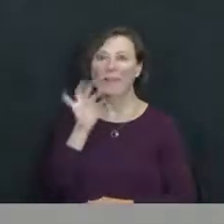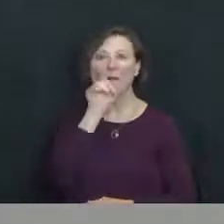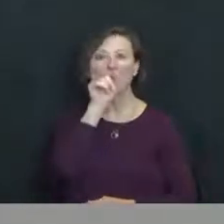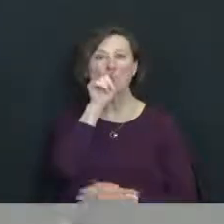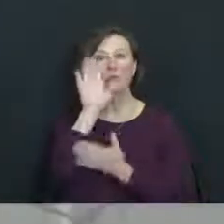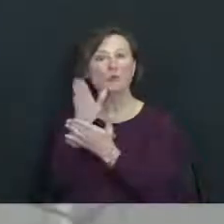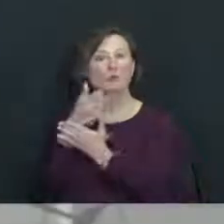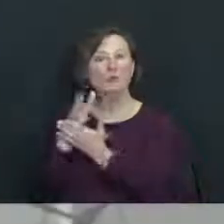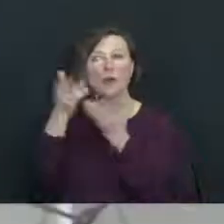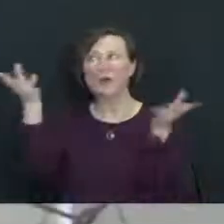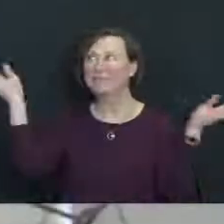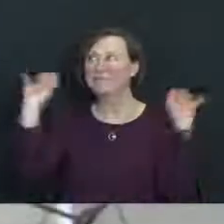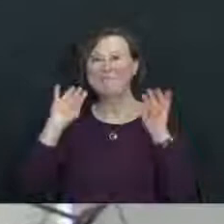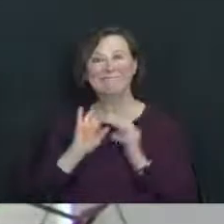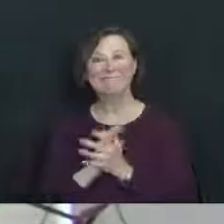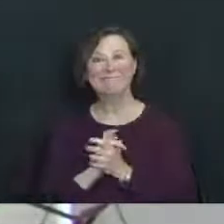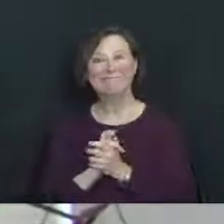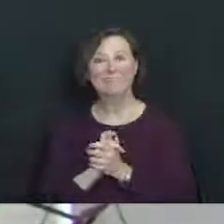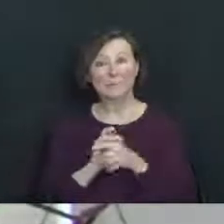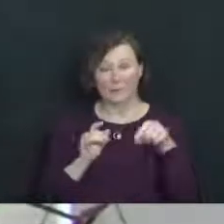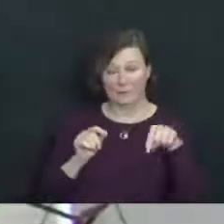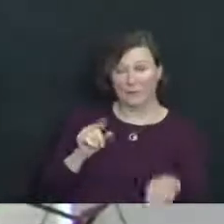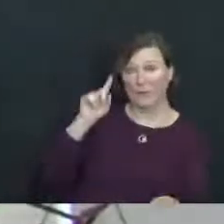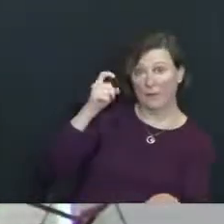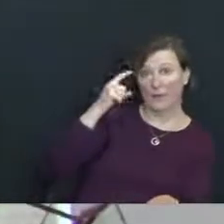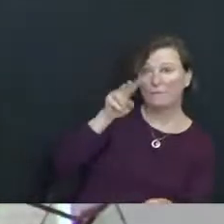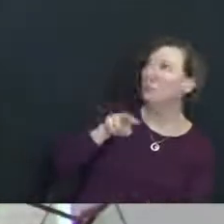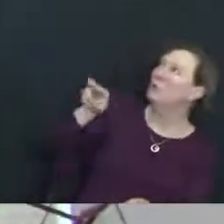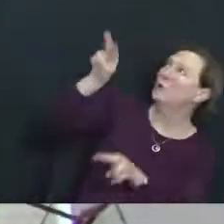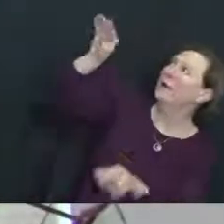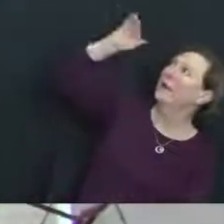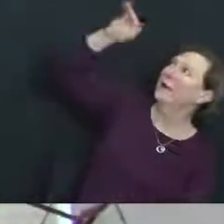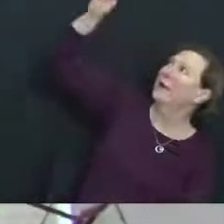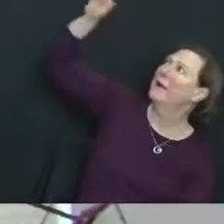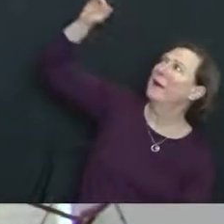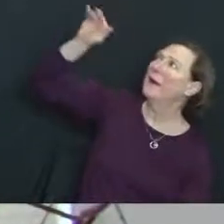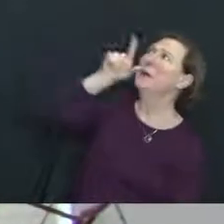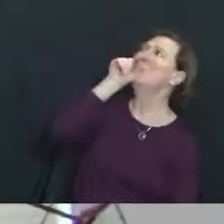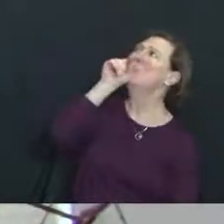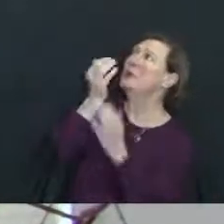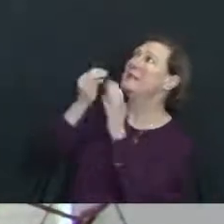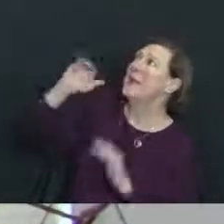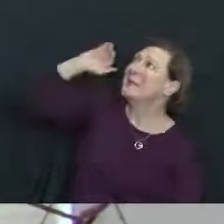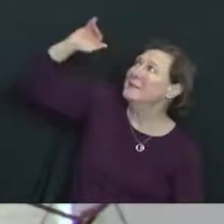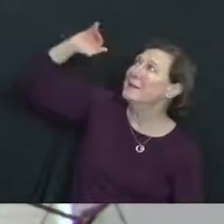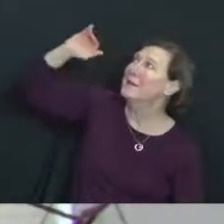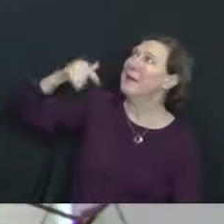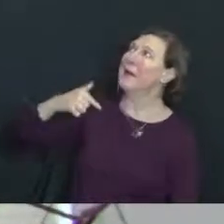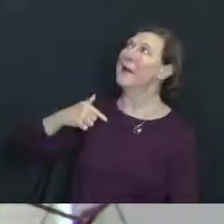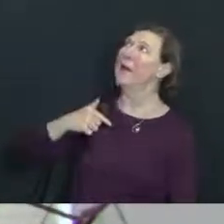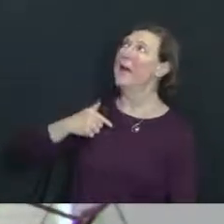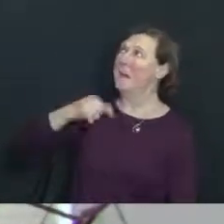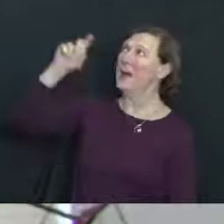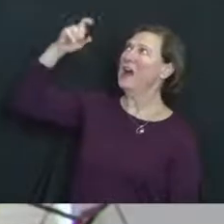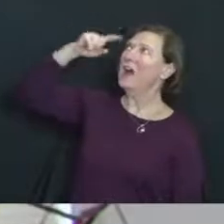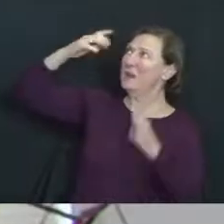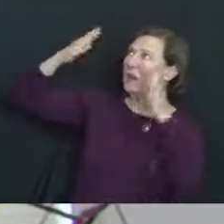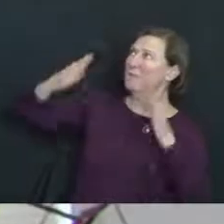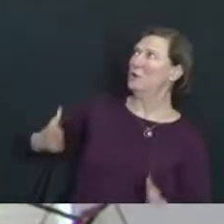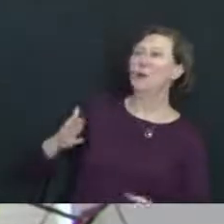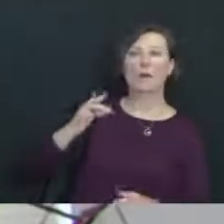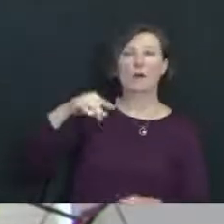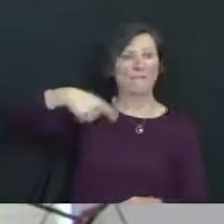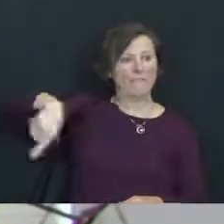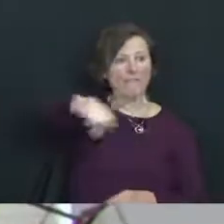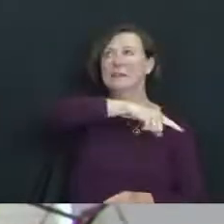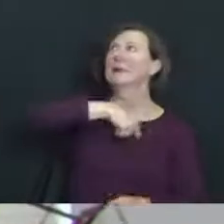spring. Looking up, the governor shouted, "Bird's Nest, I am the governor of this province, and